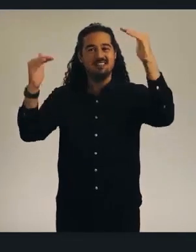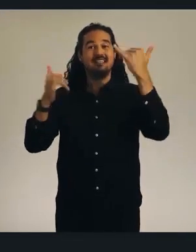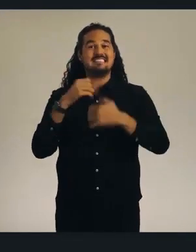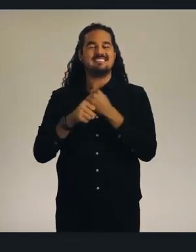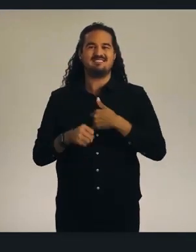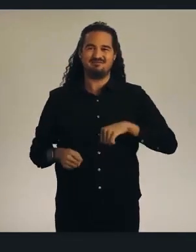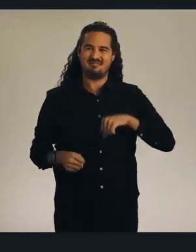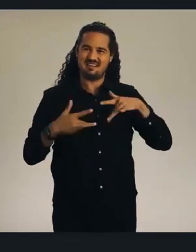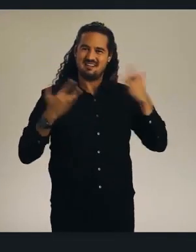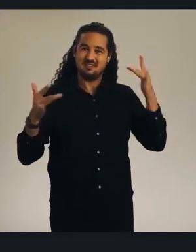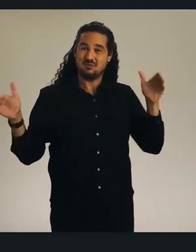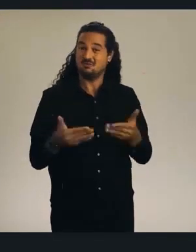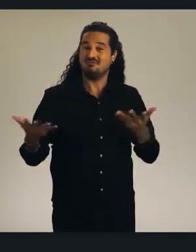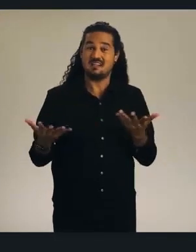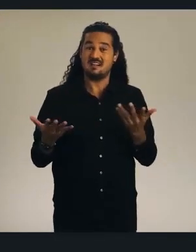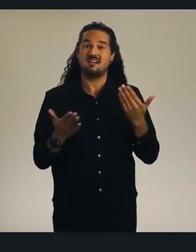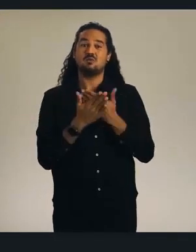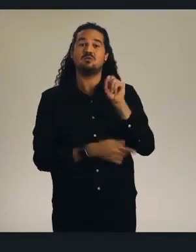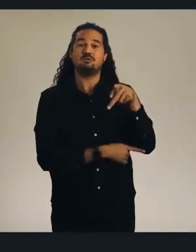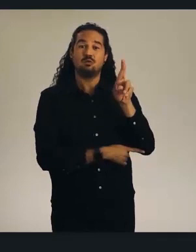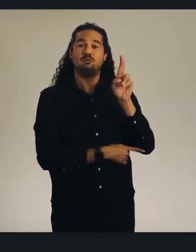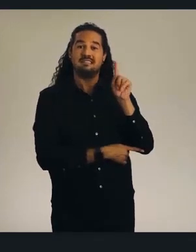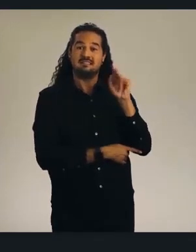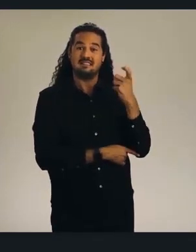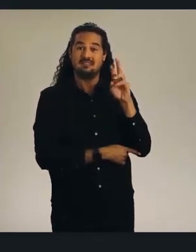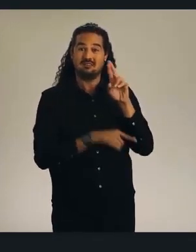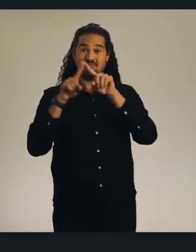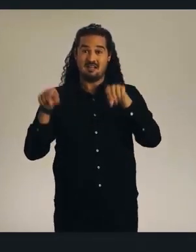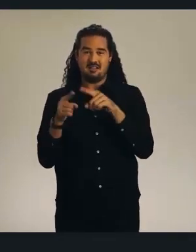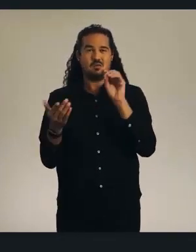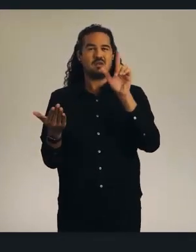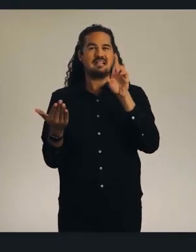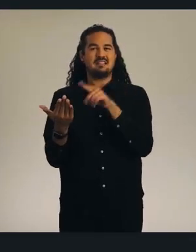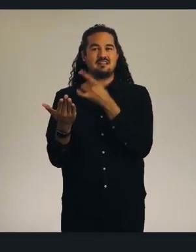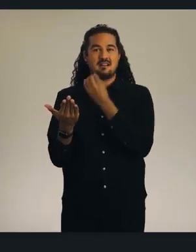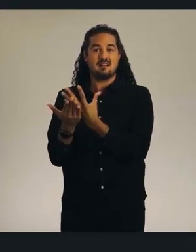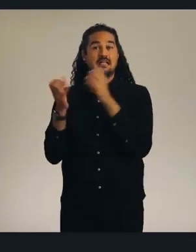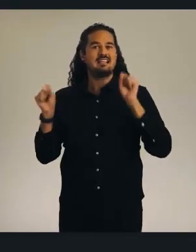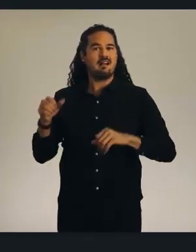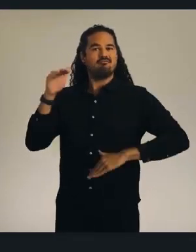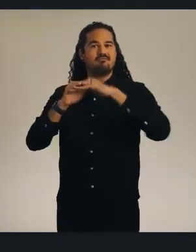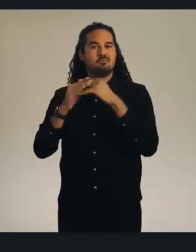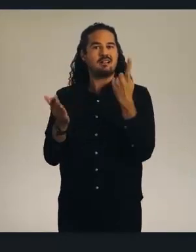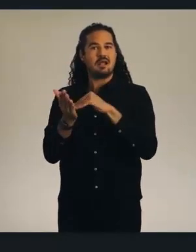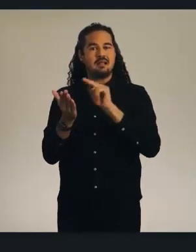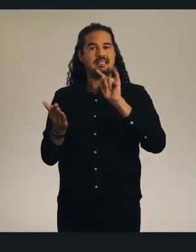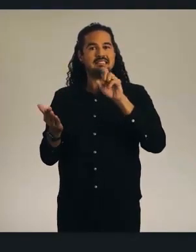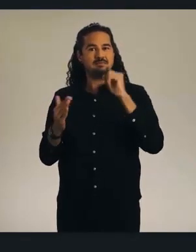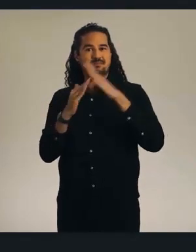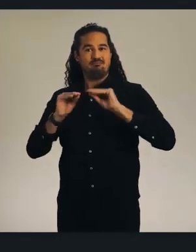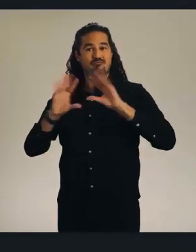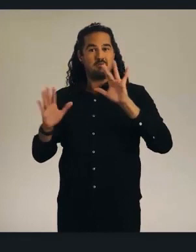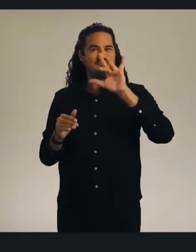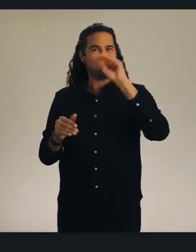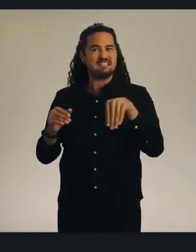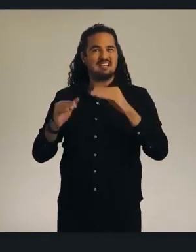display. With a new, more efficient OLED panel, the display now supports up to 1,000 nits peak outdoor brightness. That's 25% higher than last year. And for the first time, we're